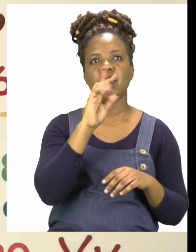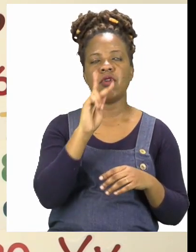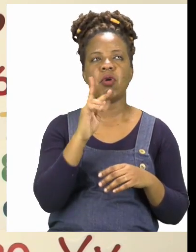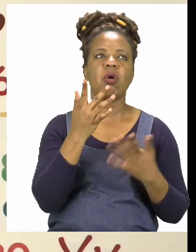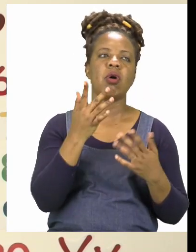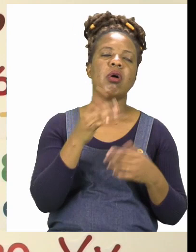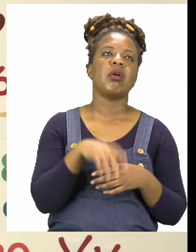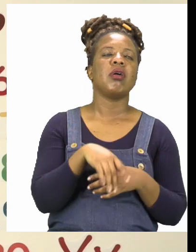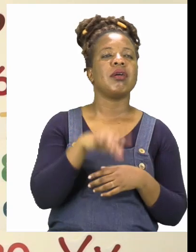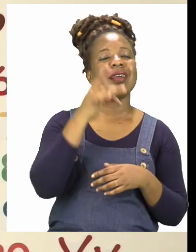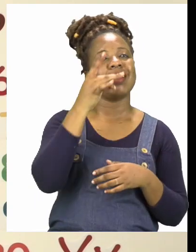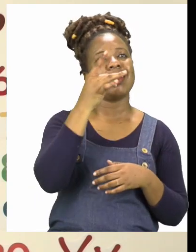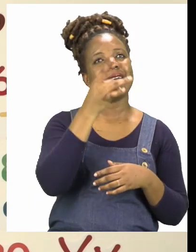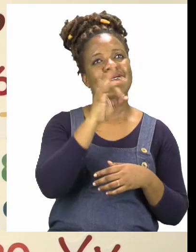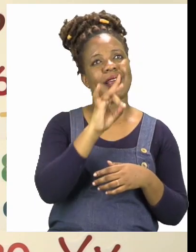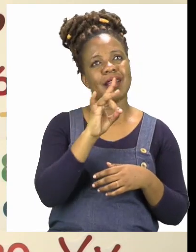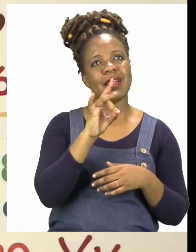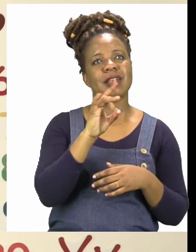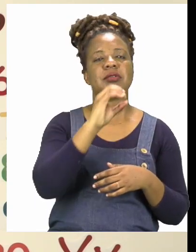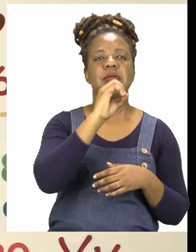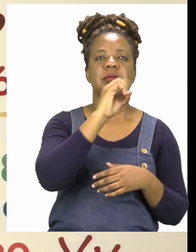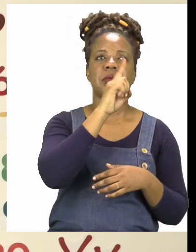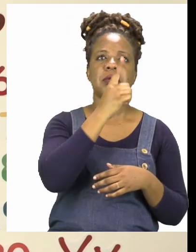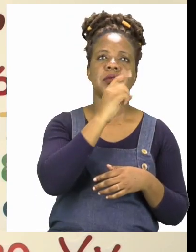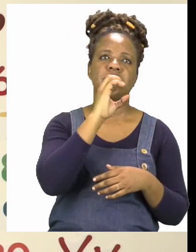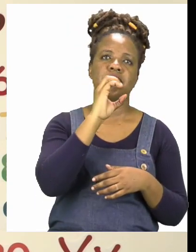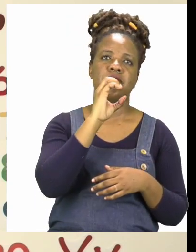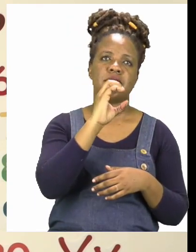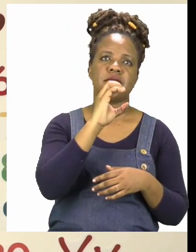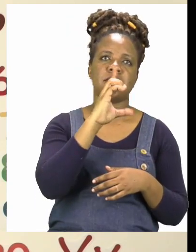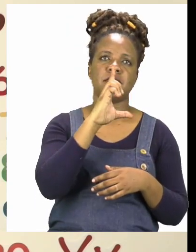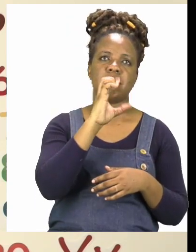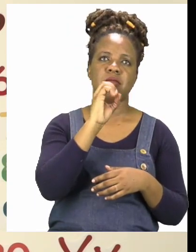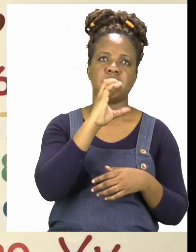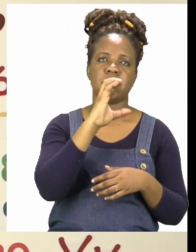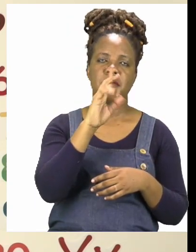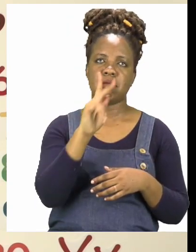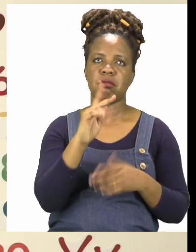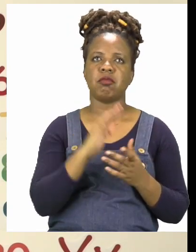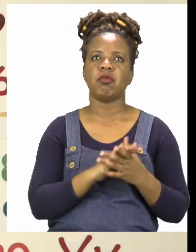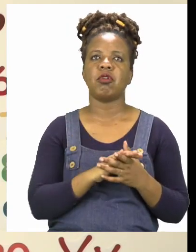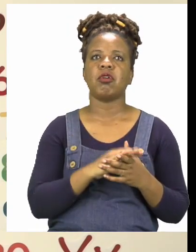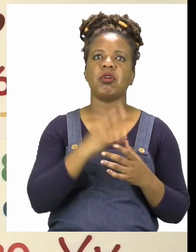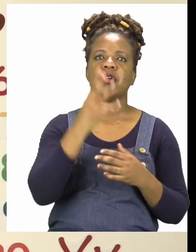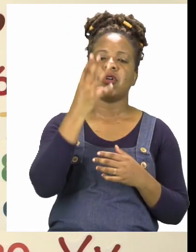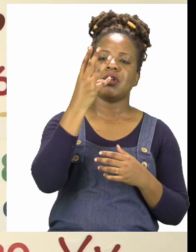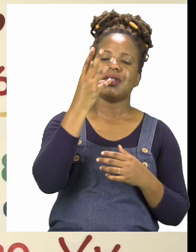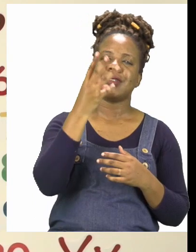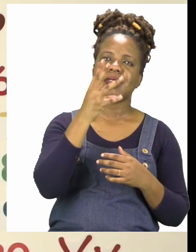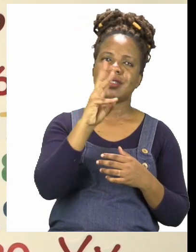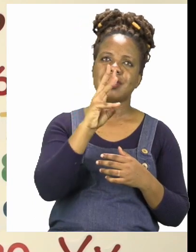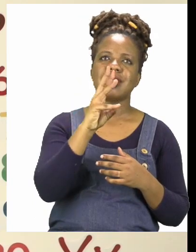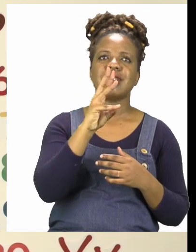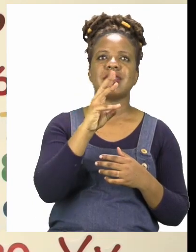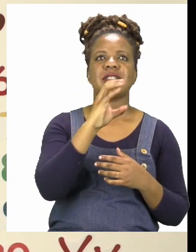o'clock, 6 o'clock, 5